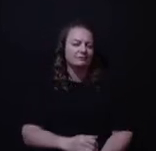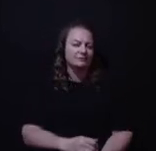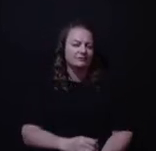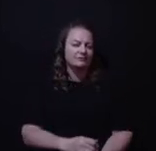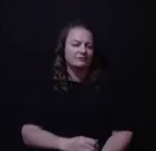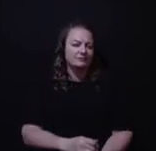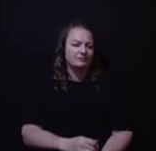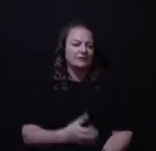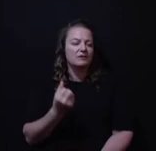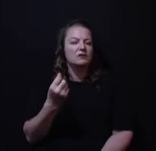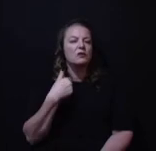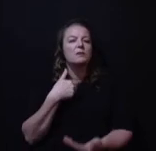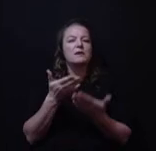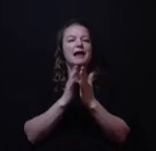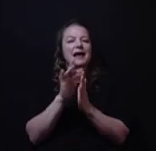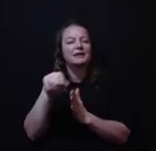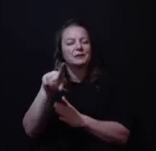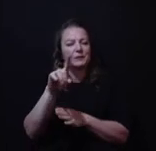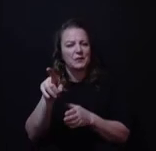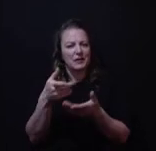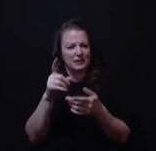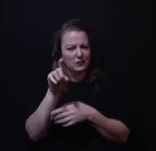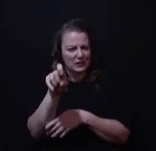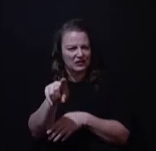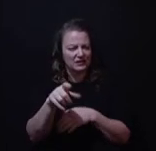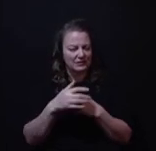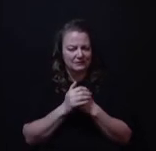So I'm going to ask you the question we started with.